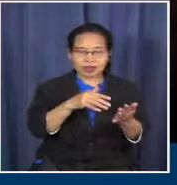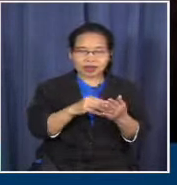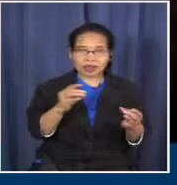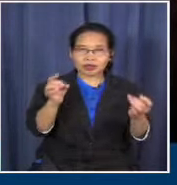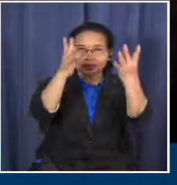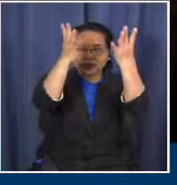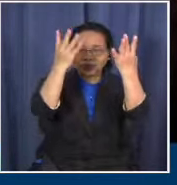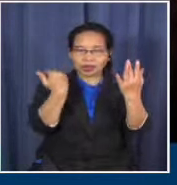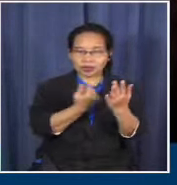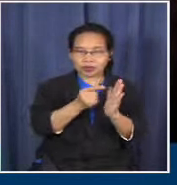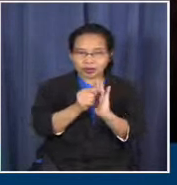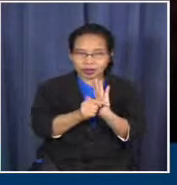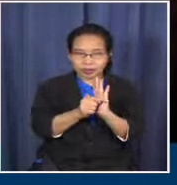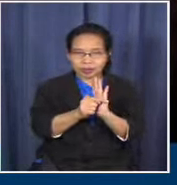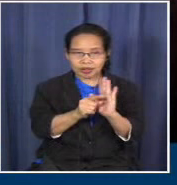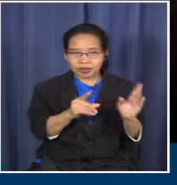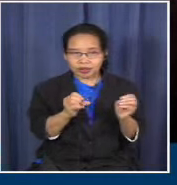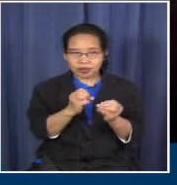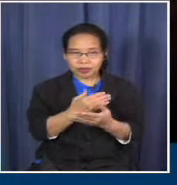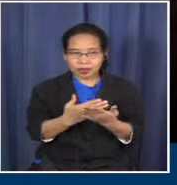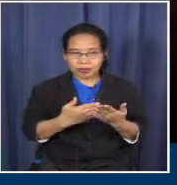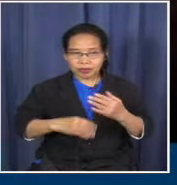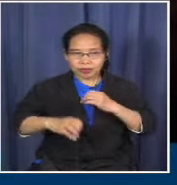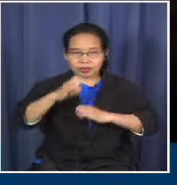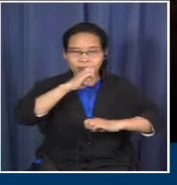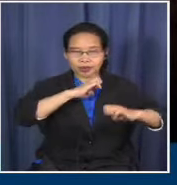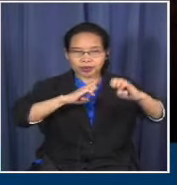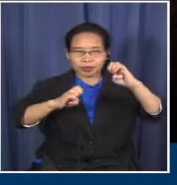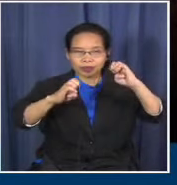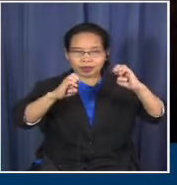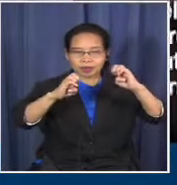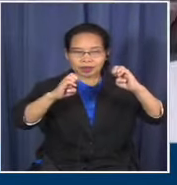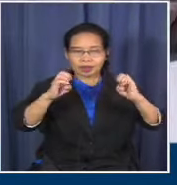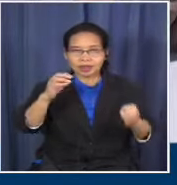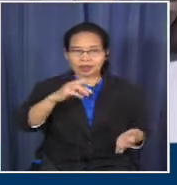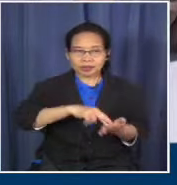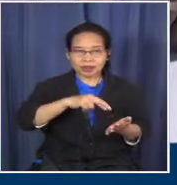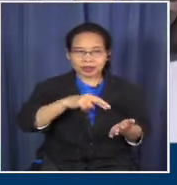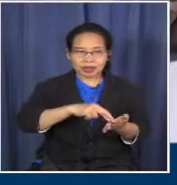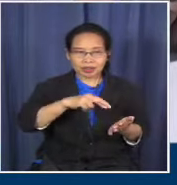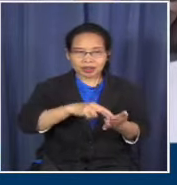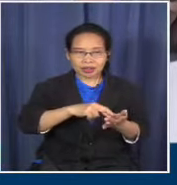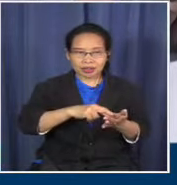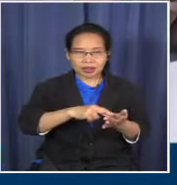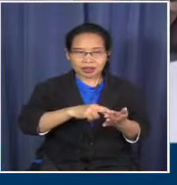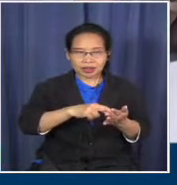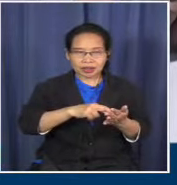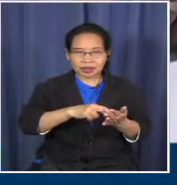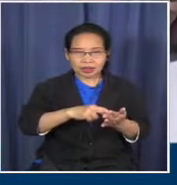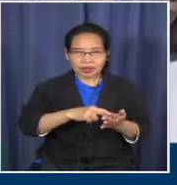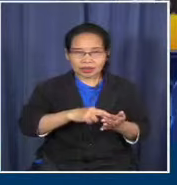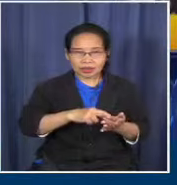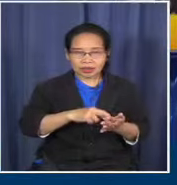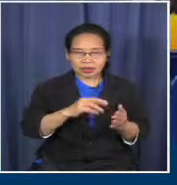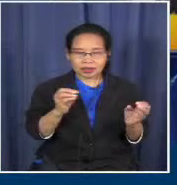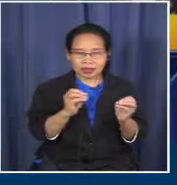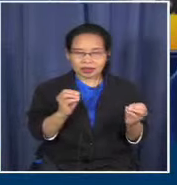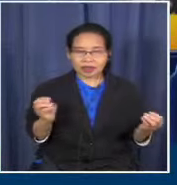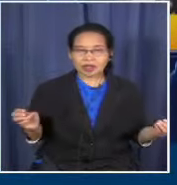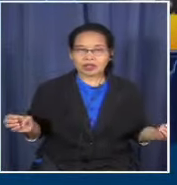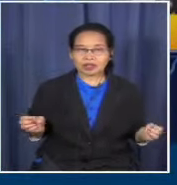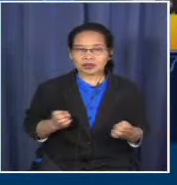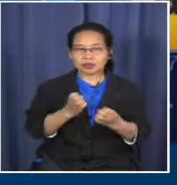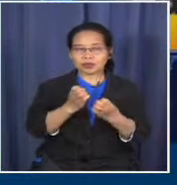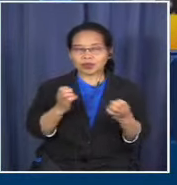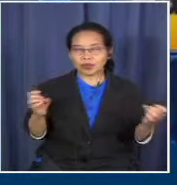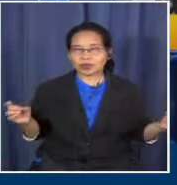Study all explosions in our time and do some experiments. repeatedly